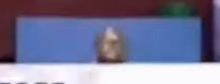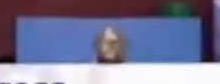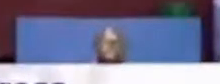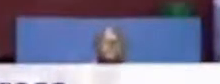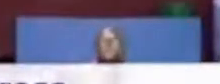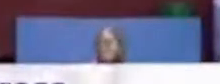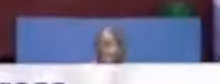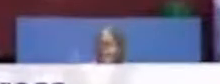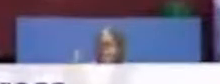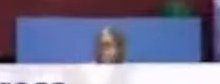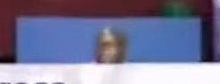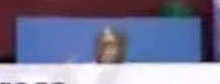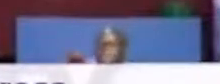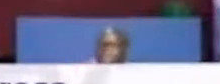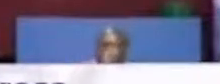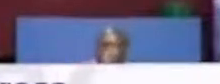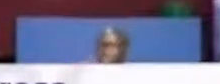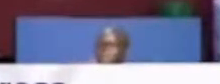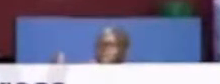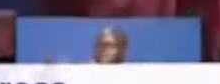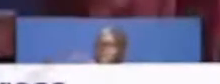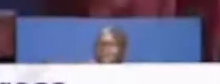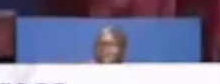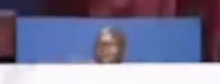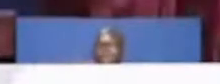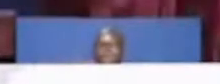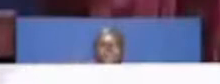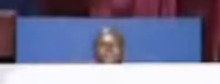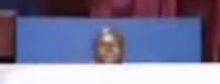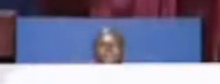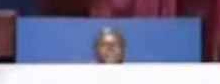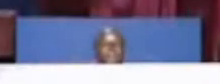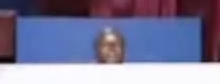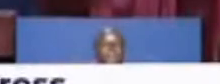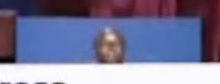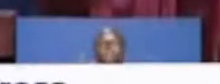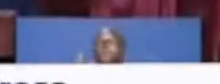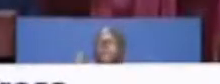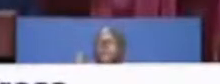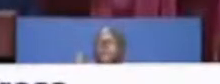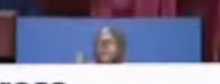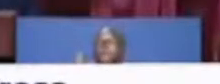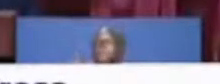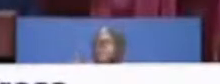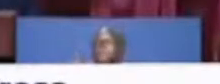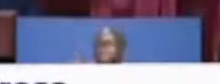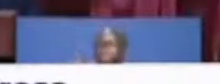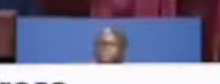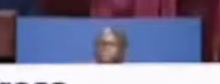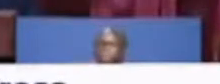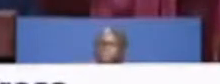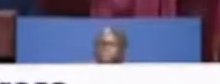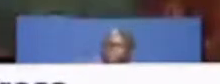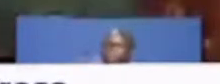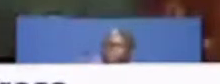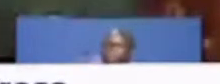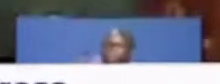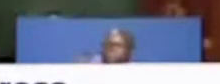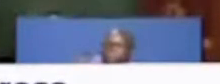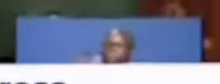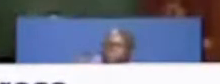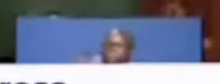Allow me, honorable members, to start with the economic acceleration, which is increasing the speed of achieving our economic goals.